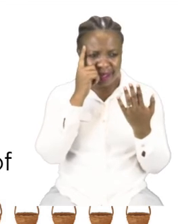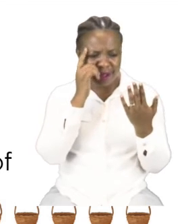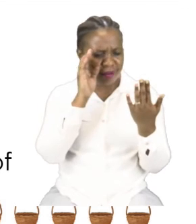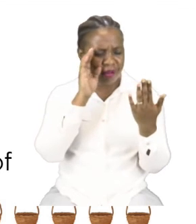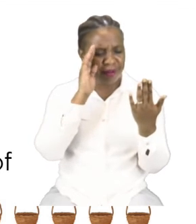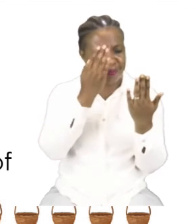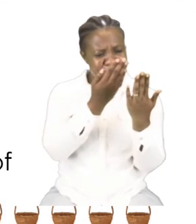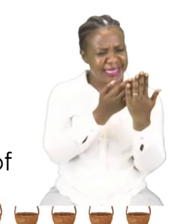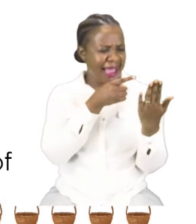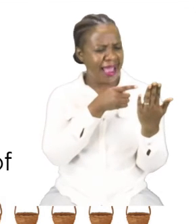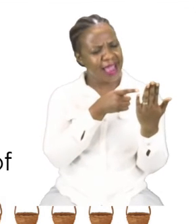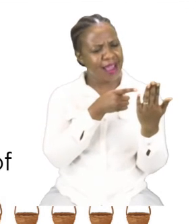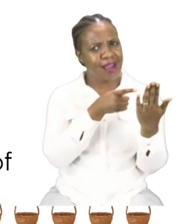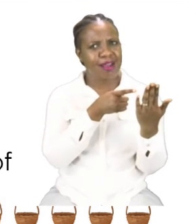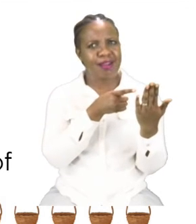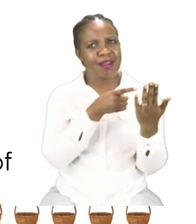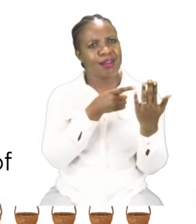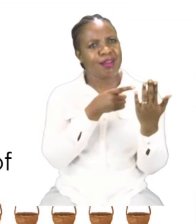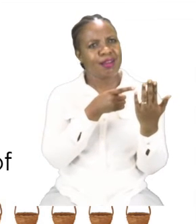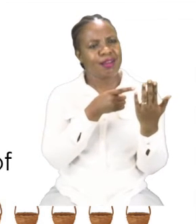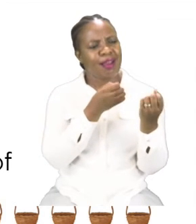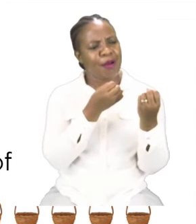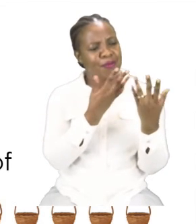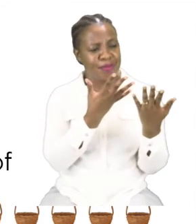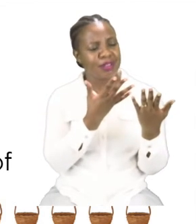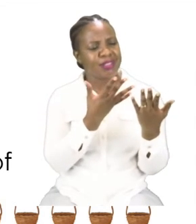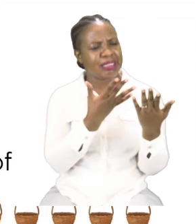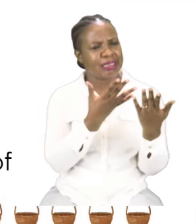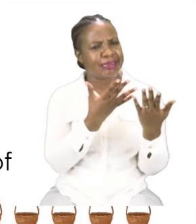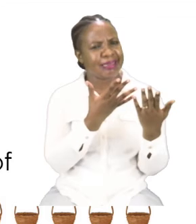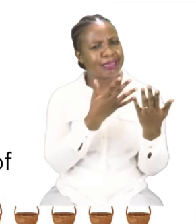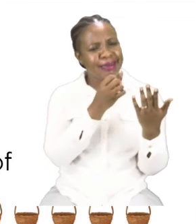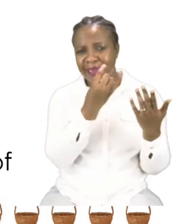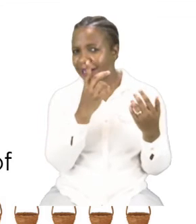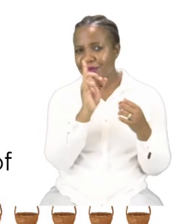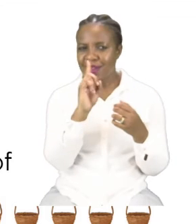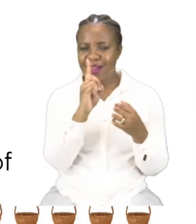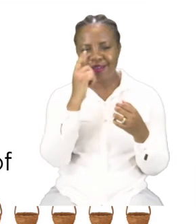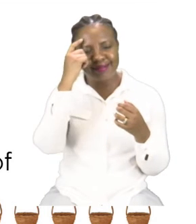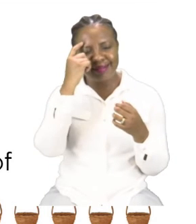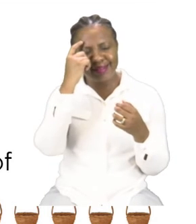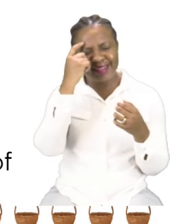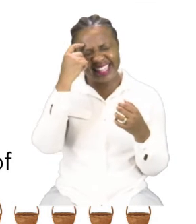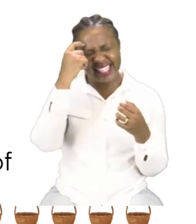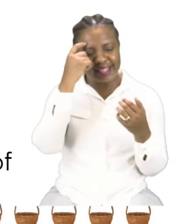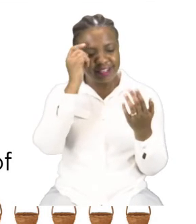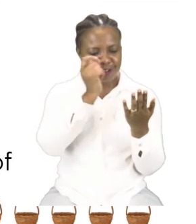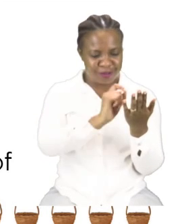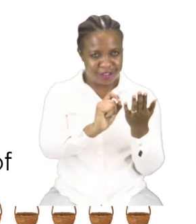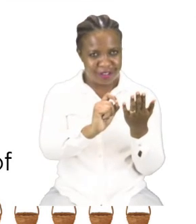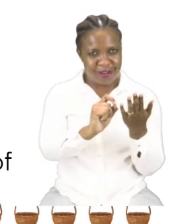that we have here are asking us to first guess and then we will